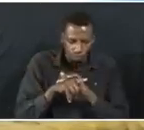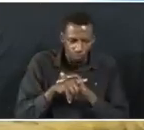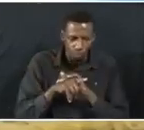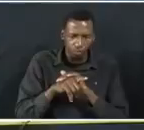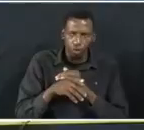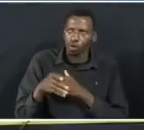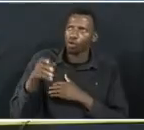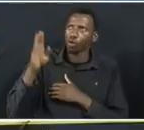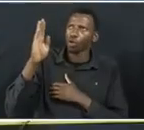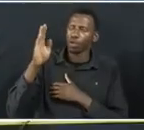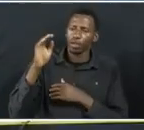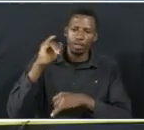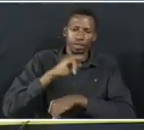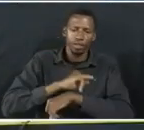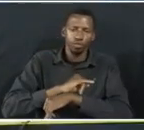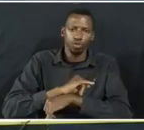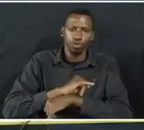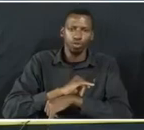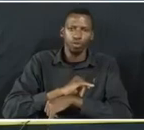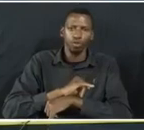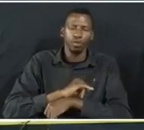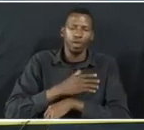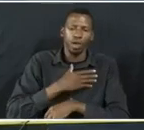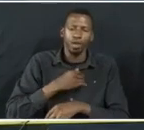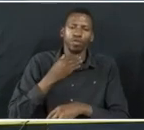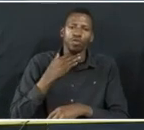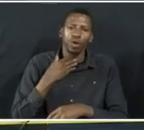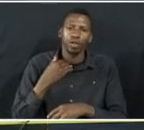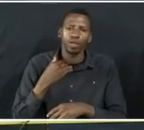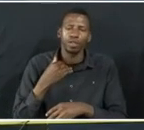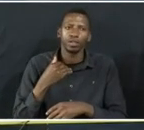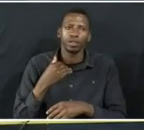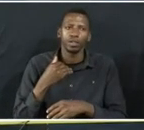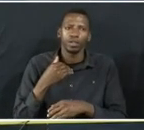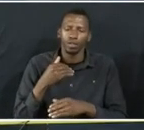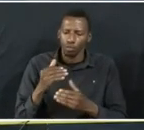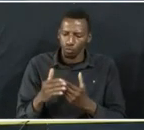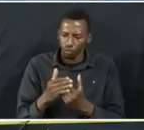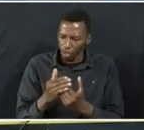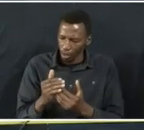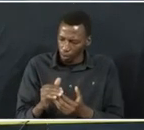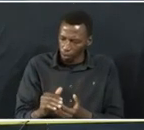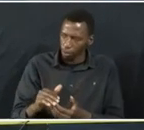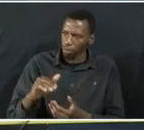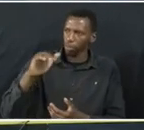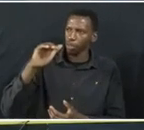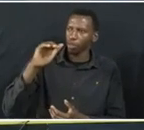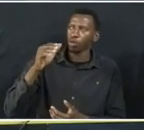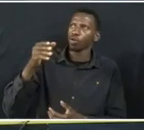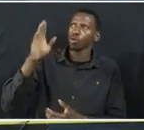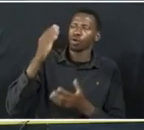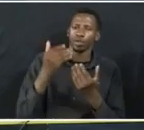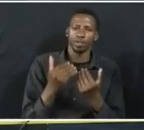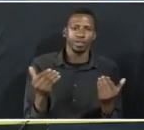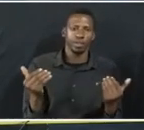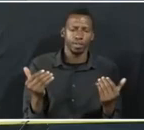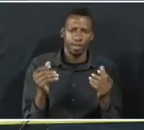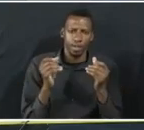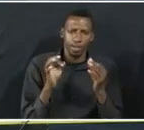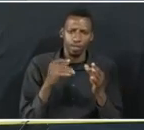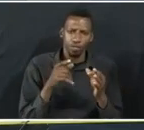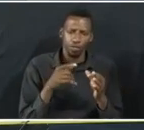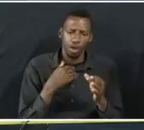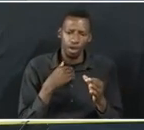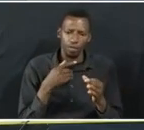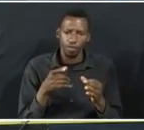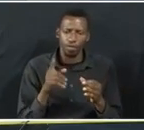and seeking to raise a godly offspring. And if you happen to have this one family